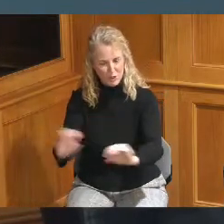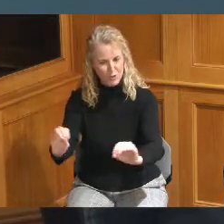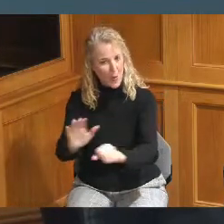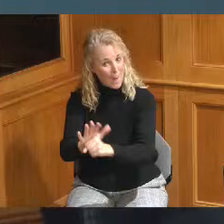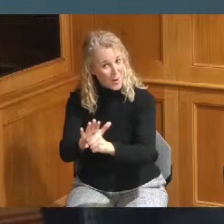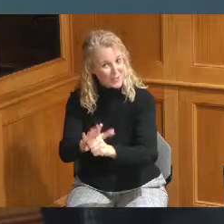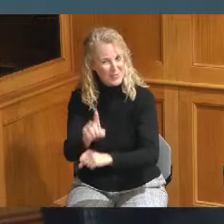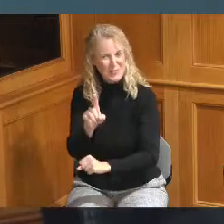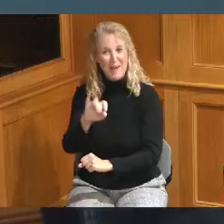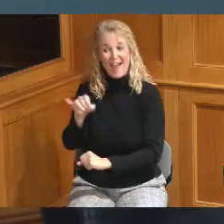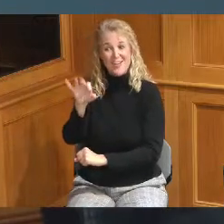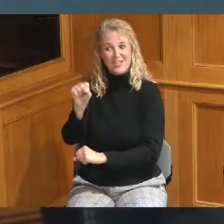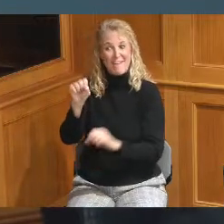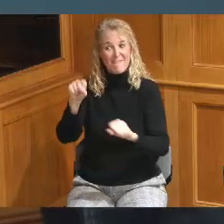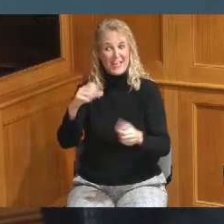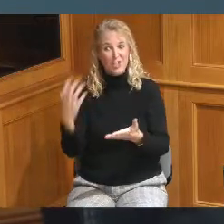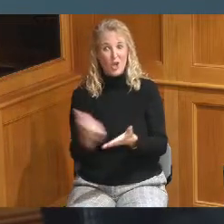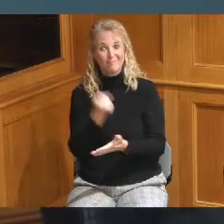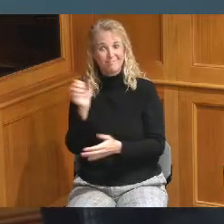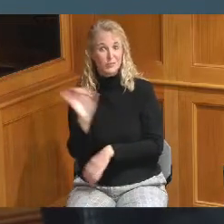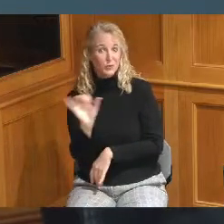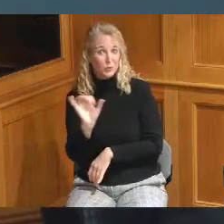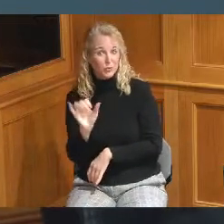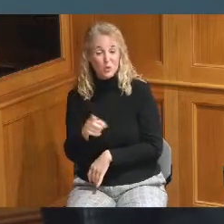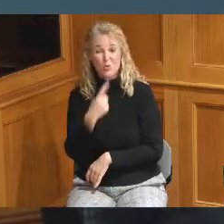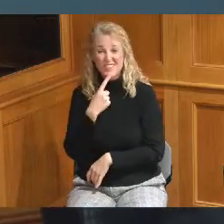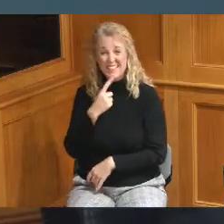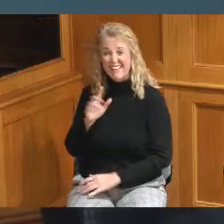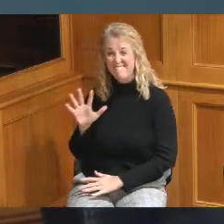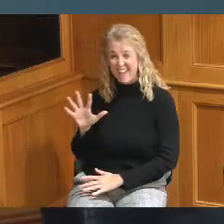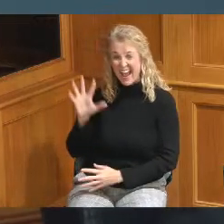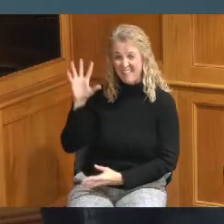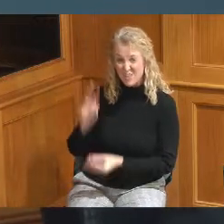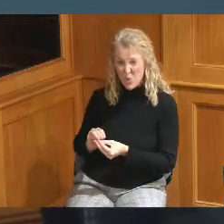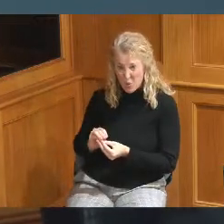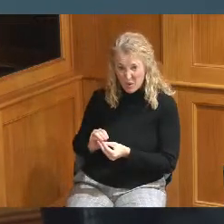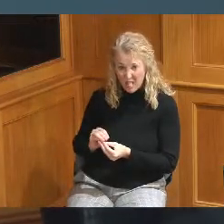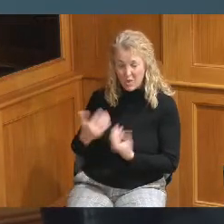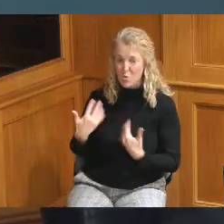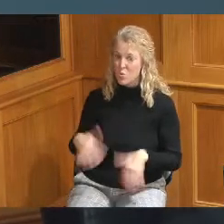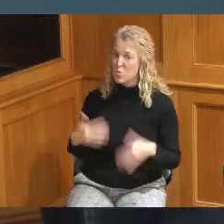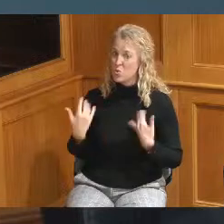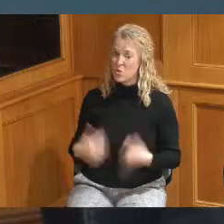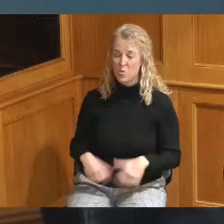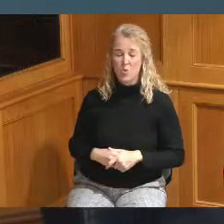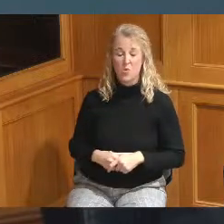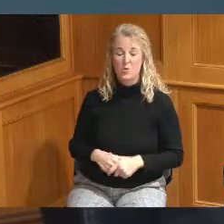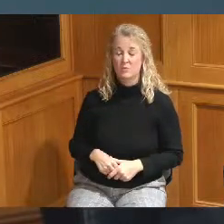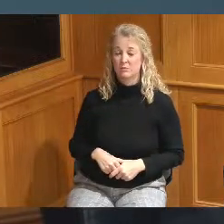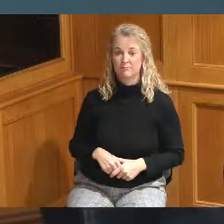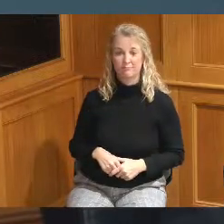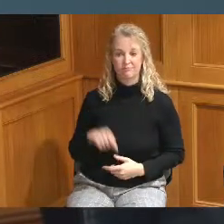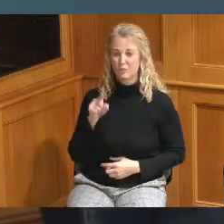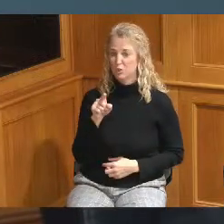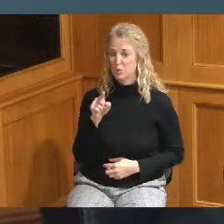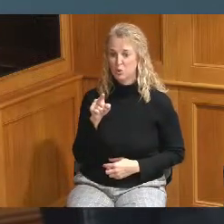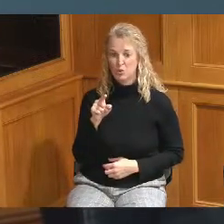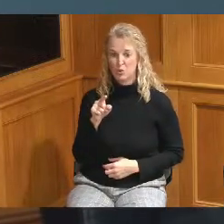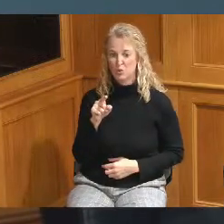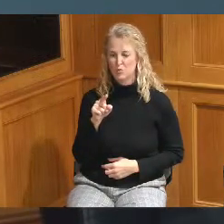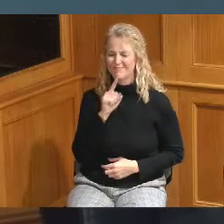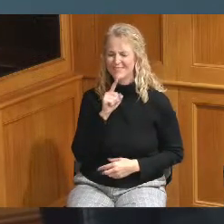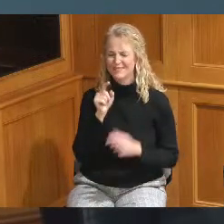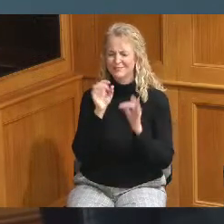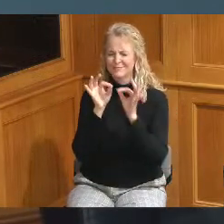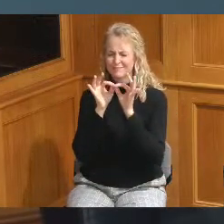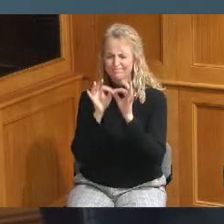could utilize you. As you were saying, there are only 6 in the country that do what you're doing. And this is just a really